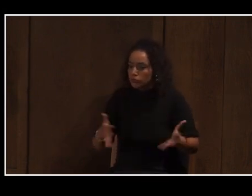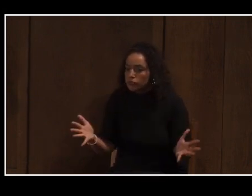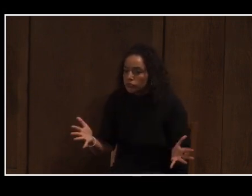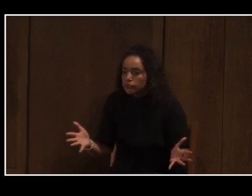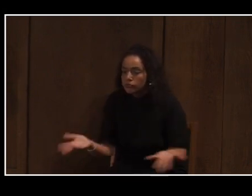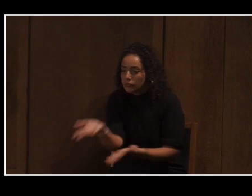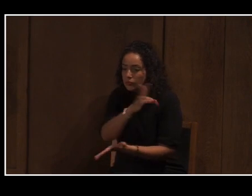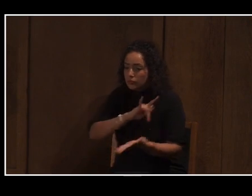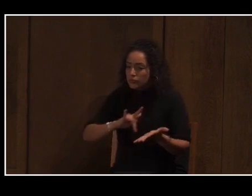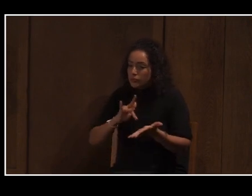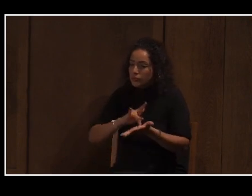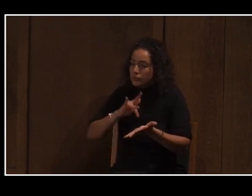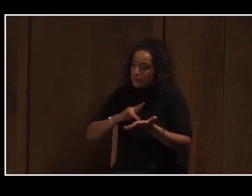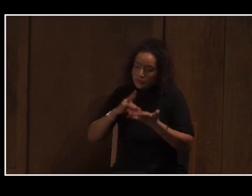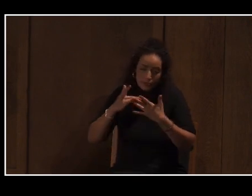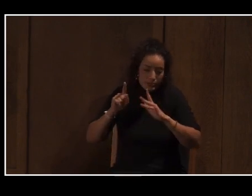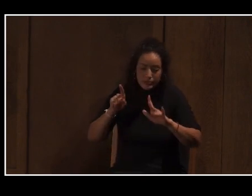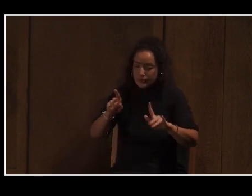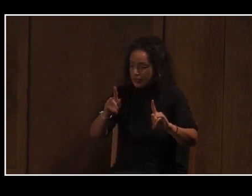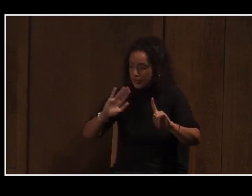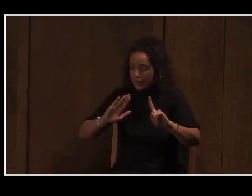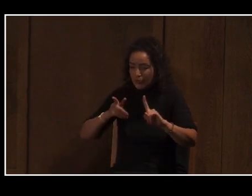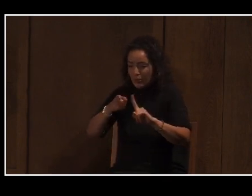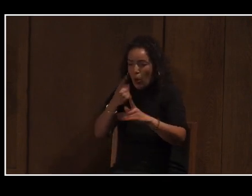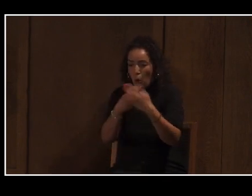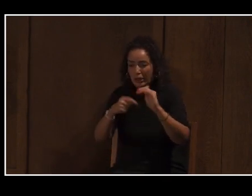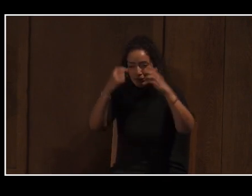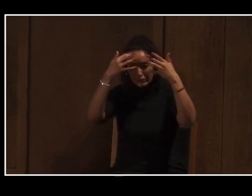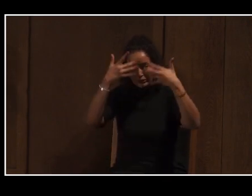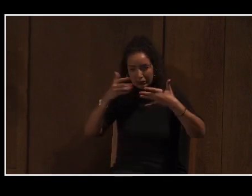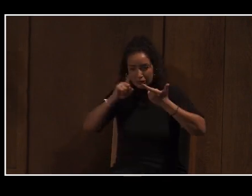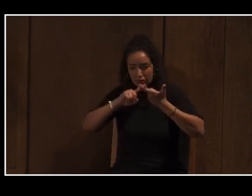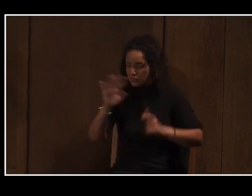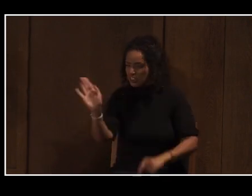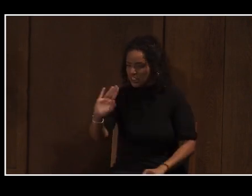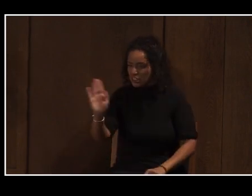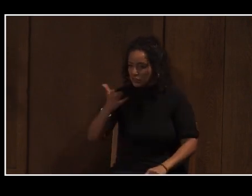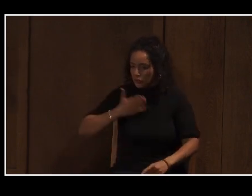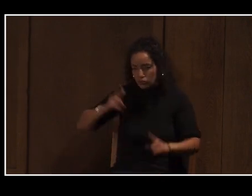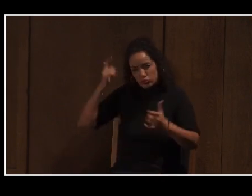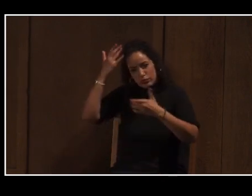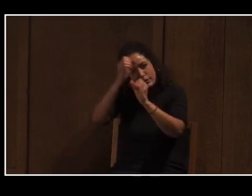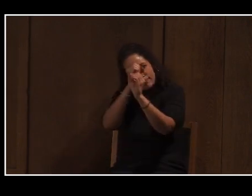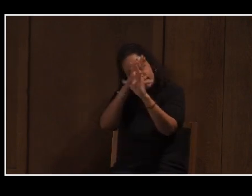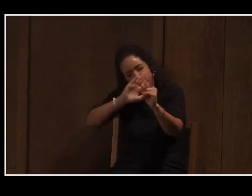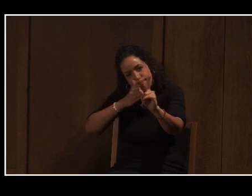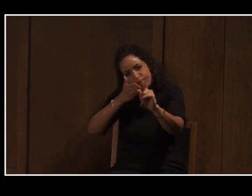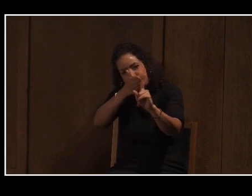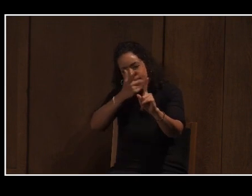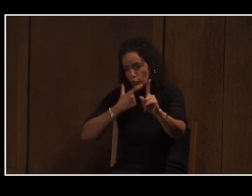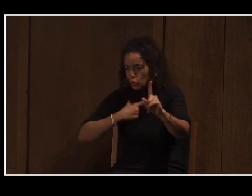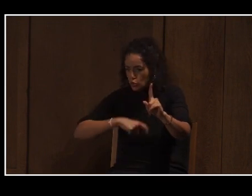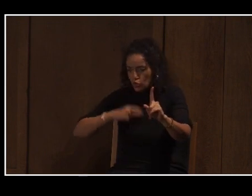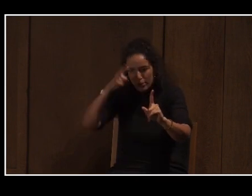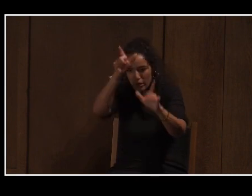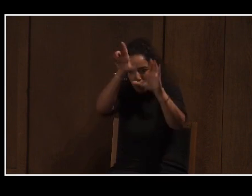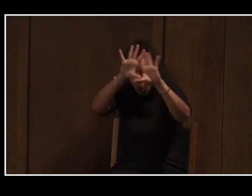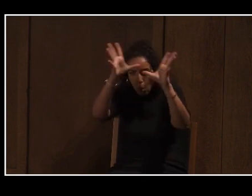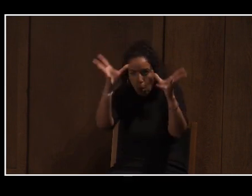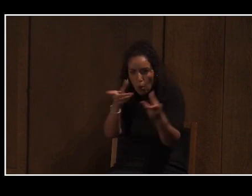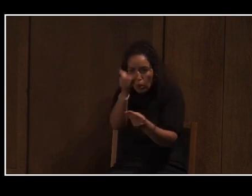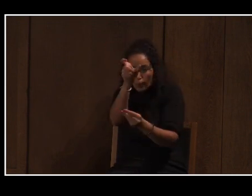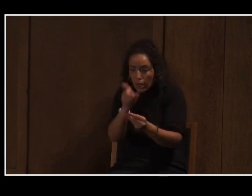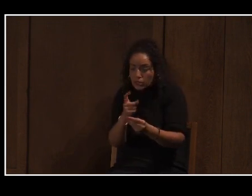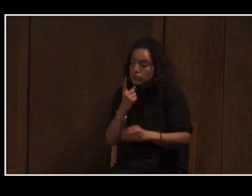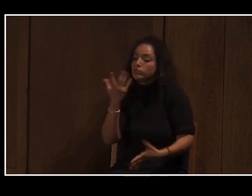cities where city only gets translated into numbers. And so our biggest strategy and the most important one, especially being a small team in